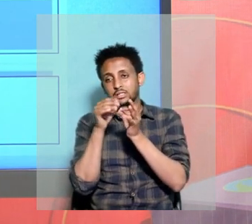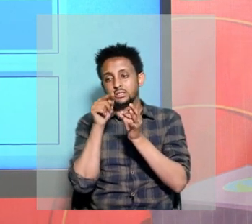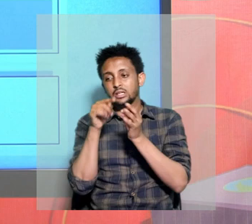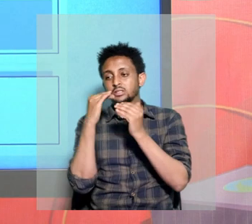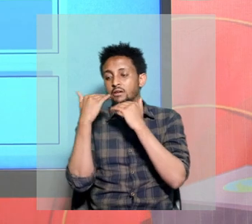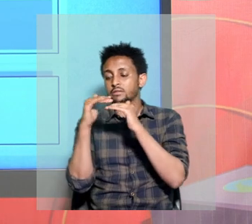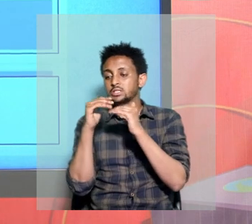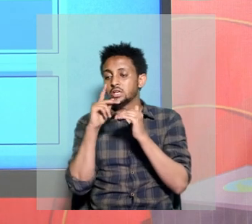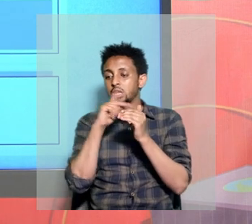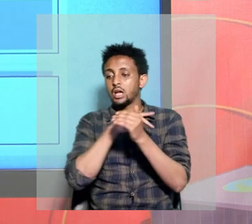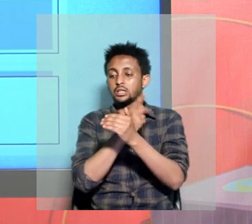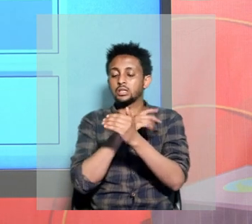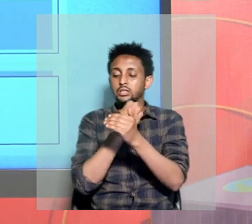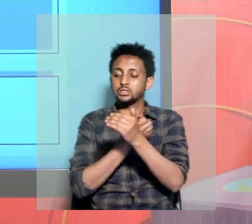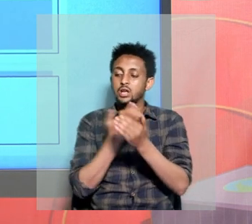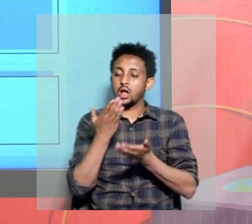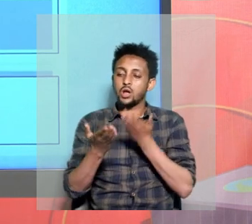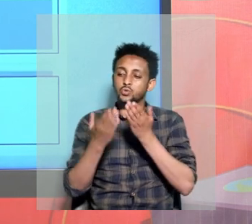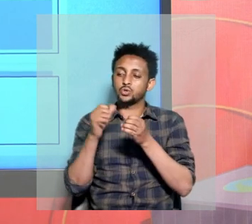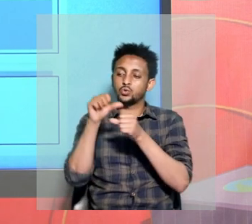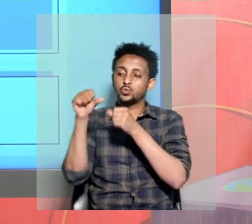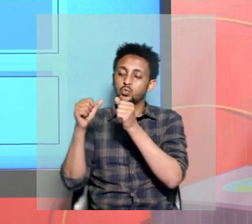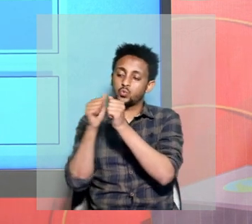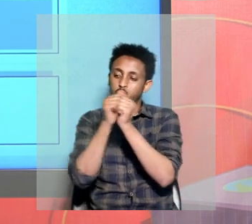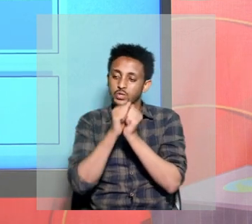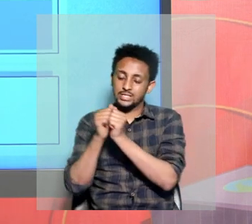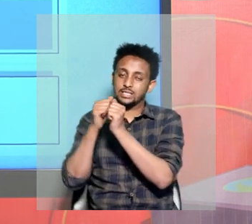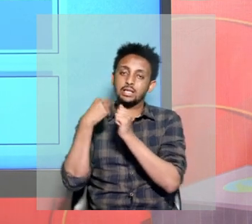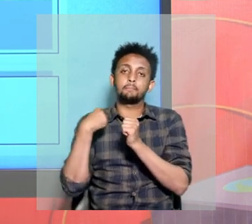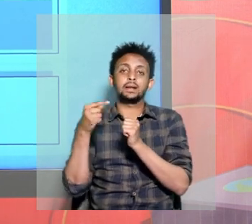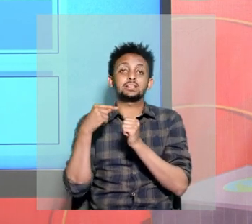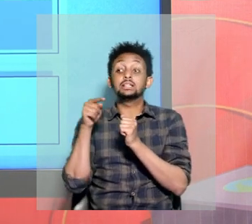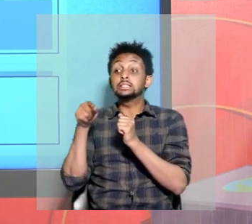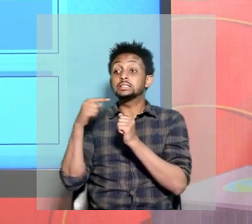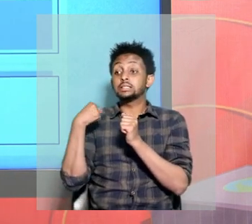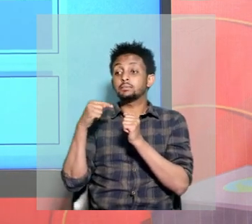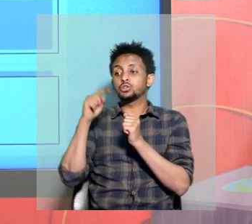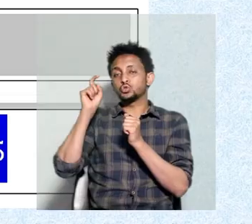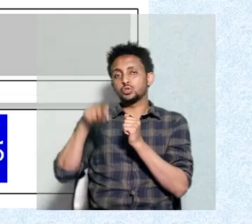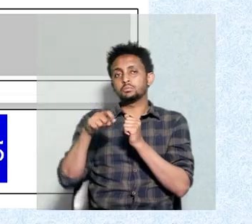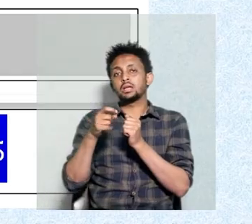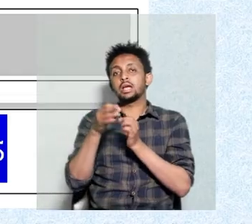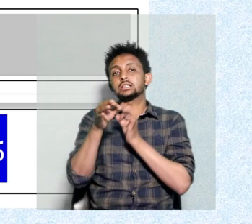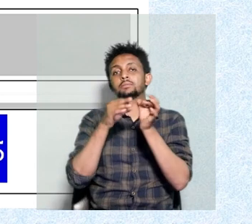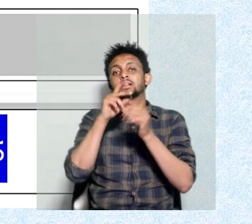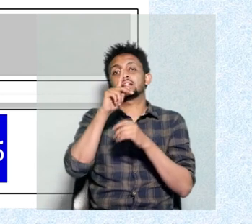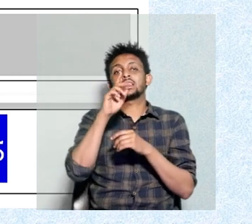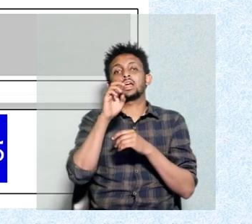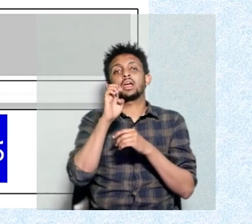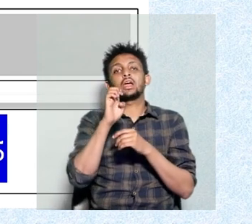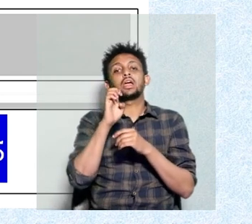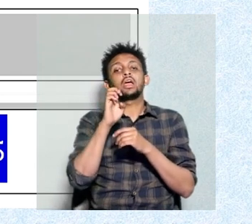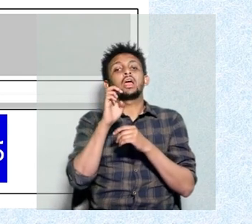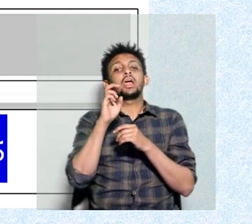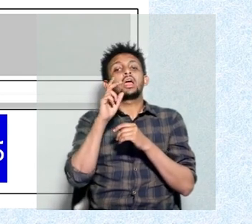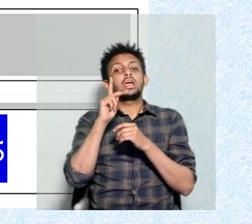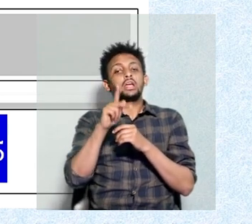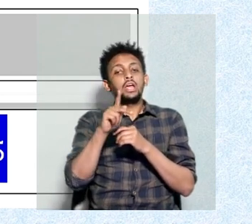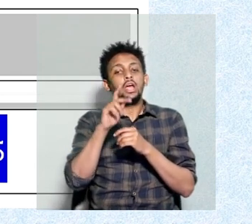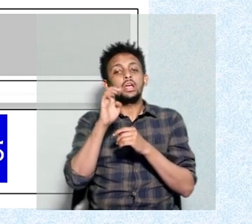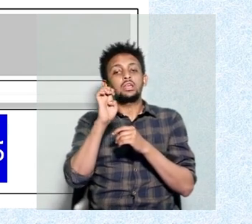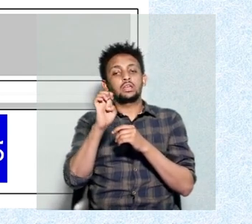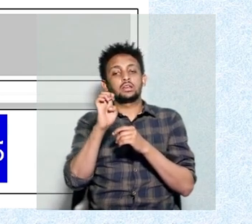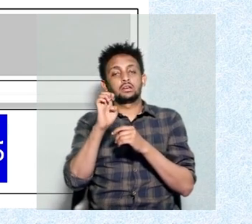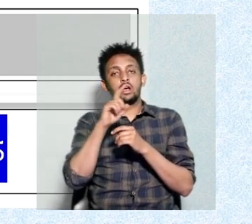that average kinetic energy is associated with temperature. And this temperature should be expressed in Kelvin. And it's known to be